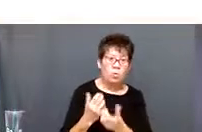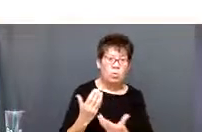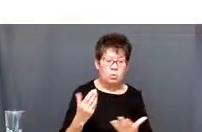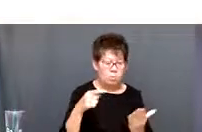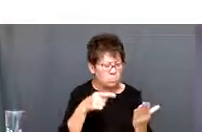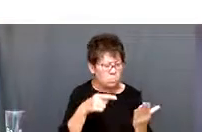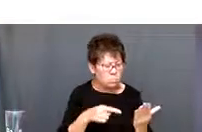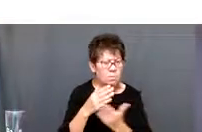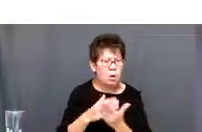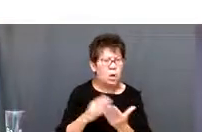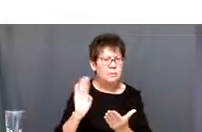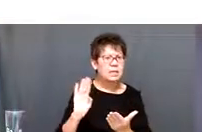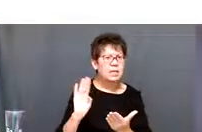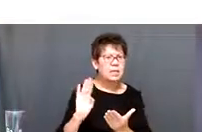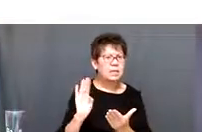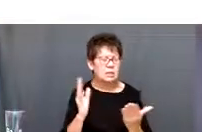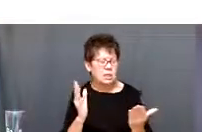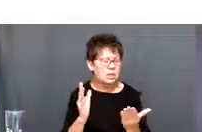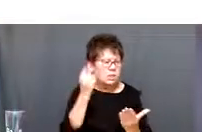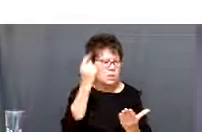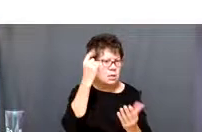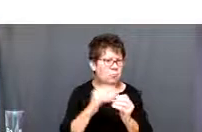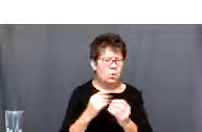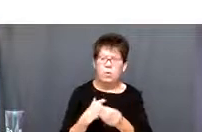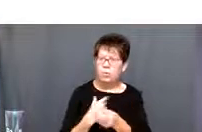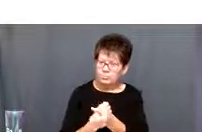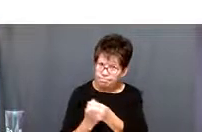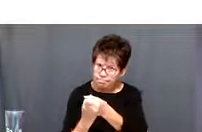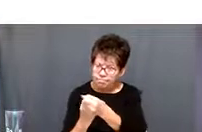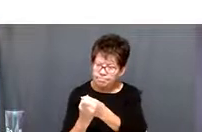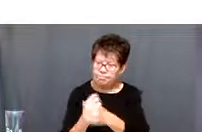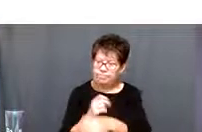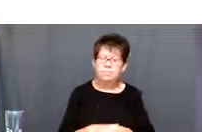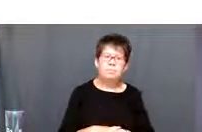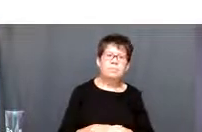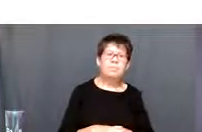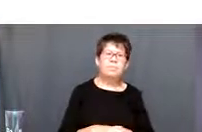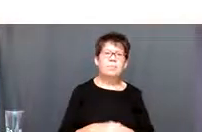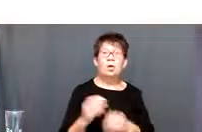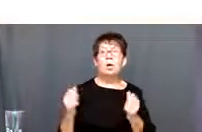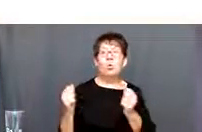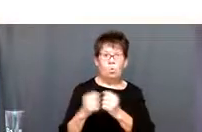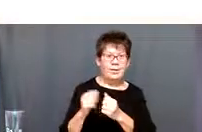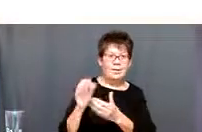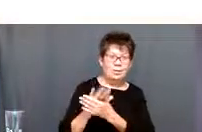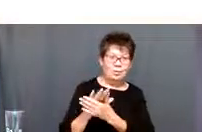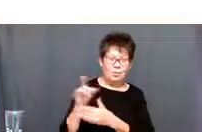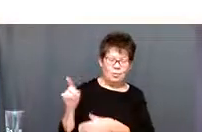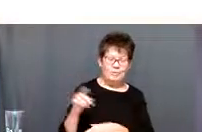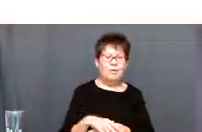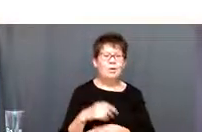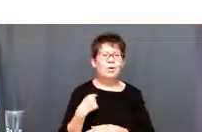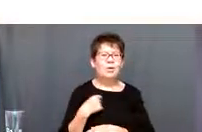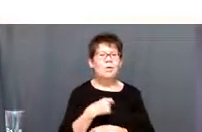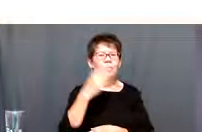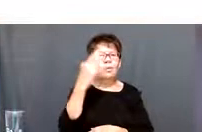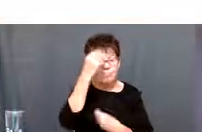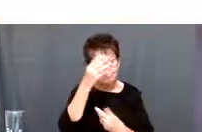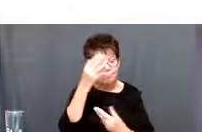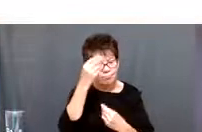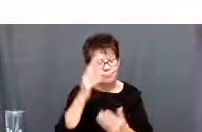Part B services and the eligibility determination with the local school district. And we'll inform you of the age